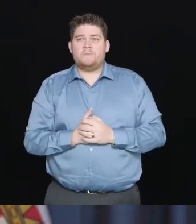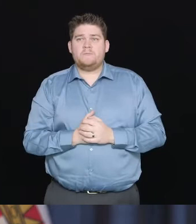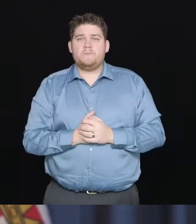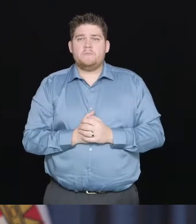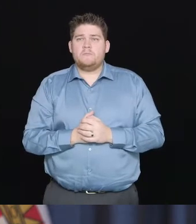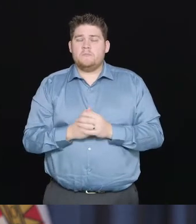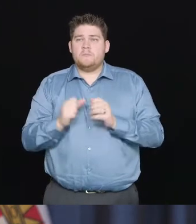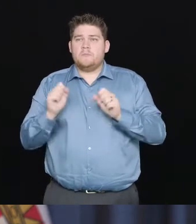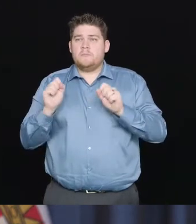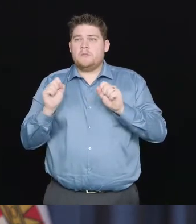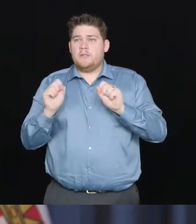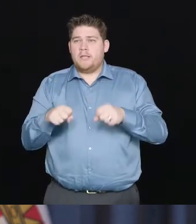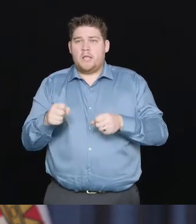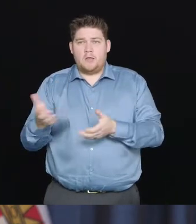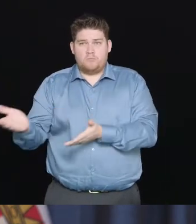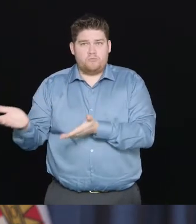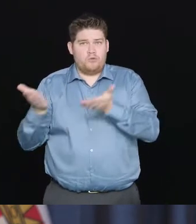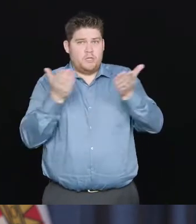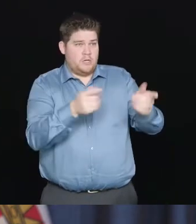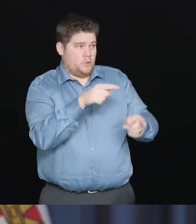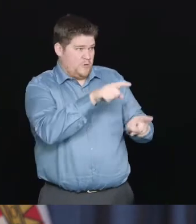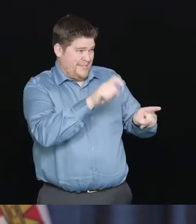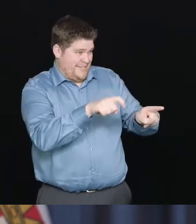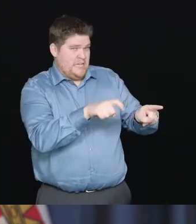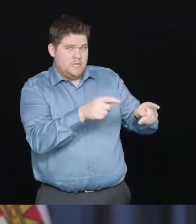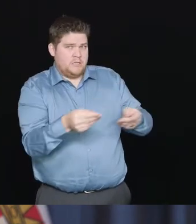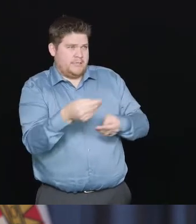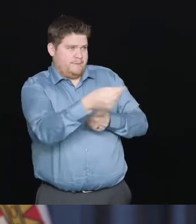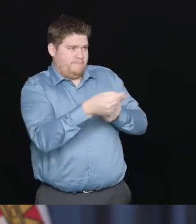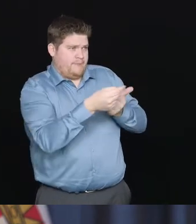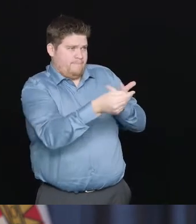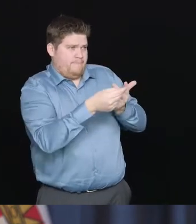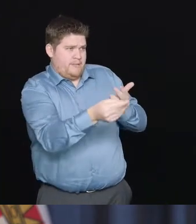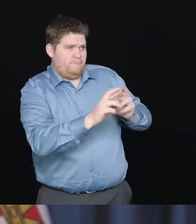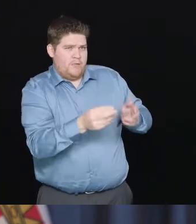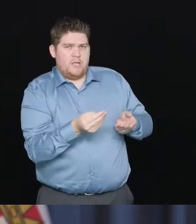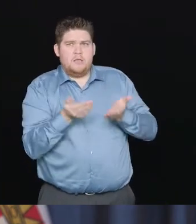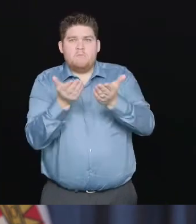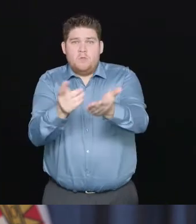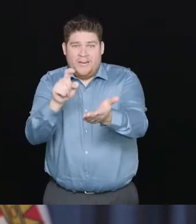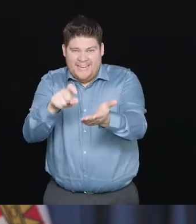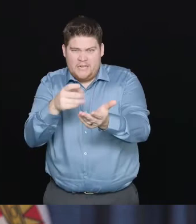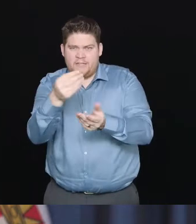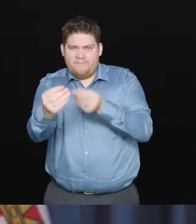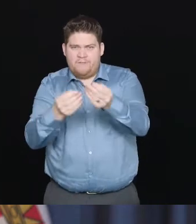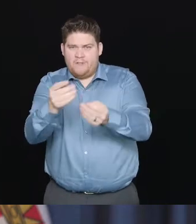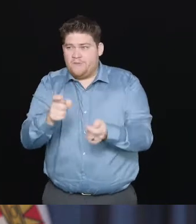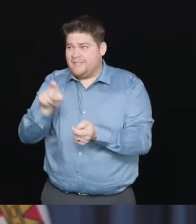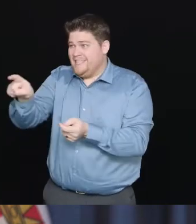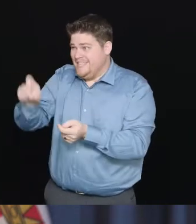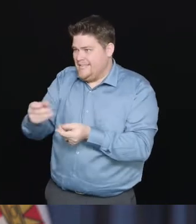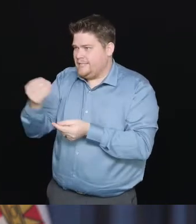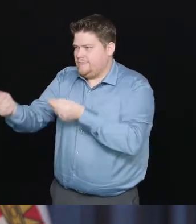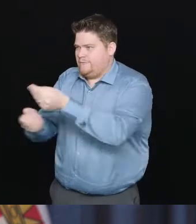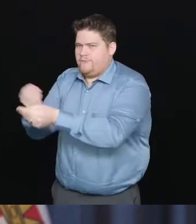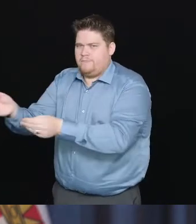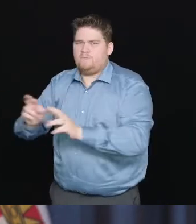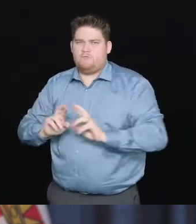and our staff. And finally, securing supply and sources of PPE. We have received and we are receiving